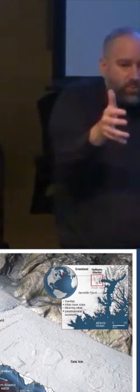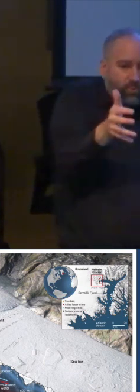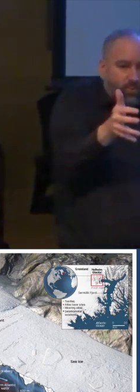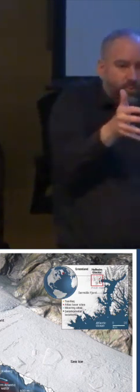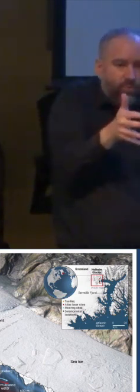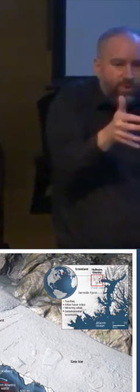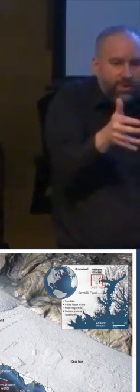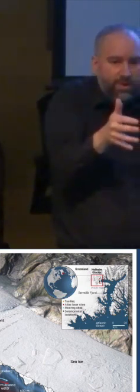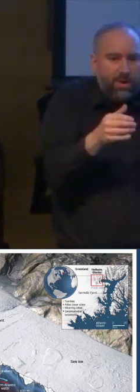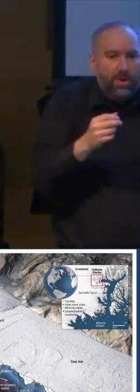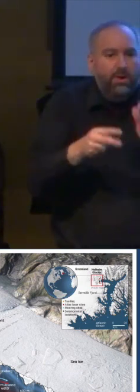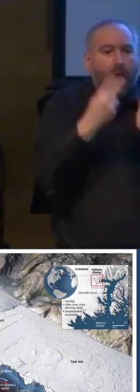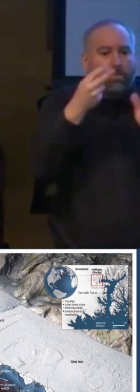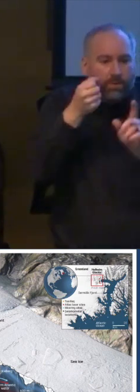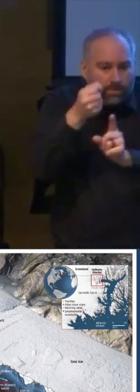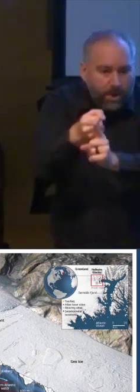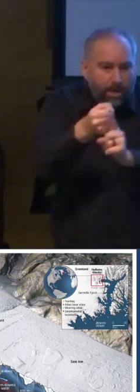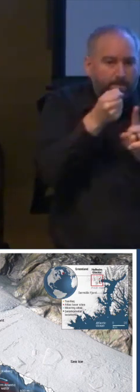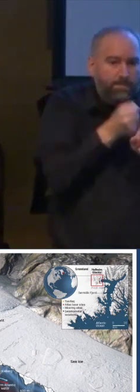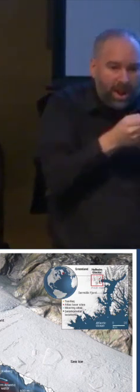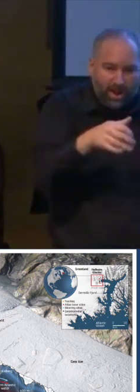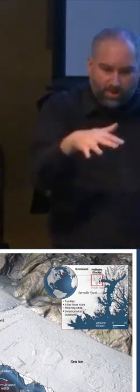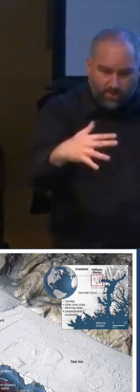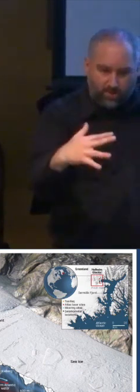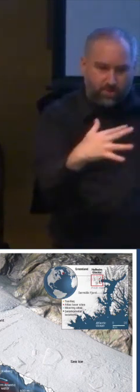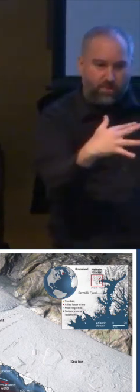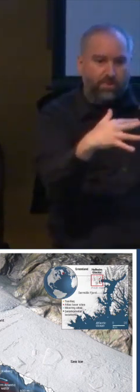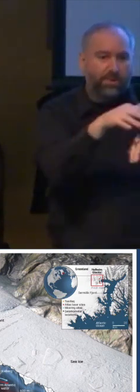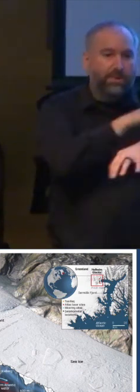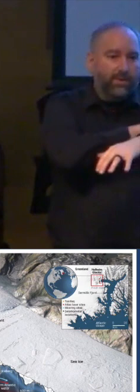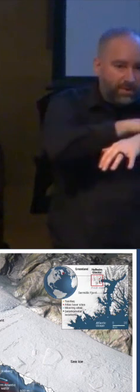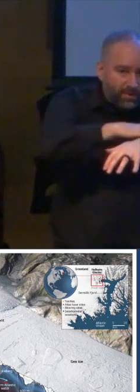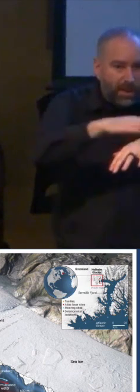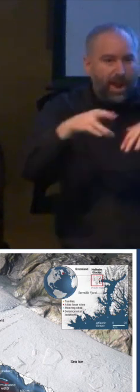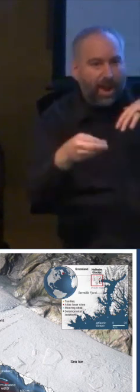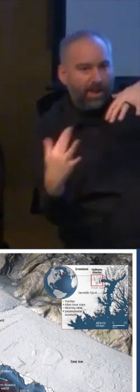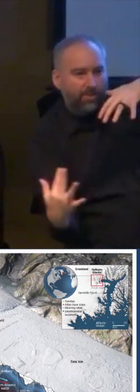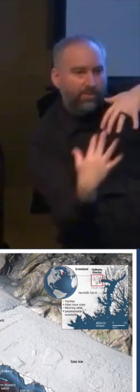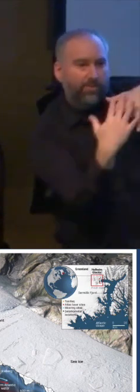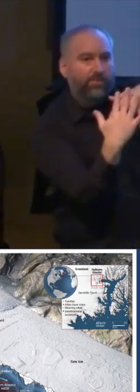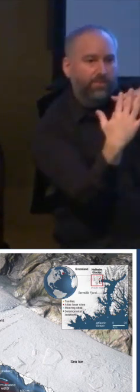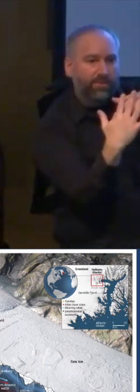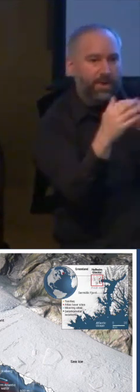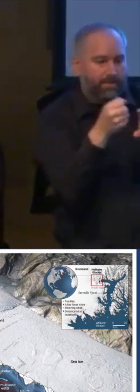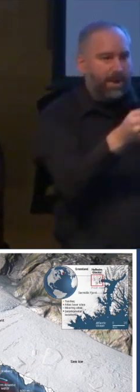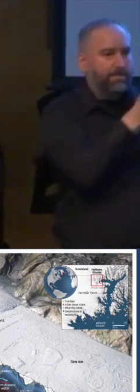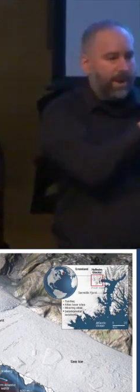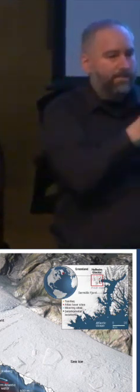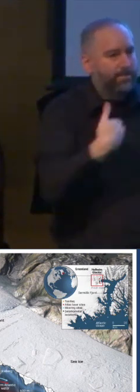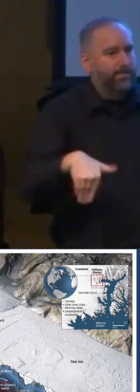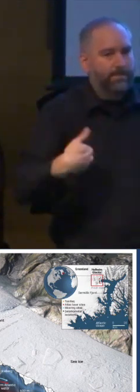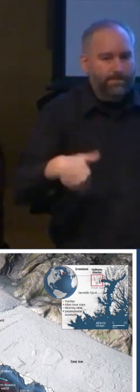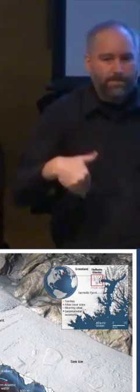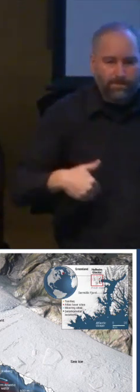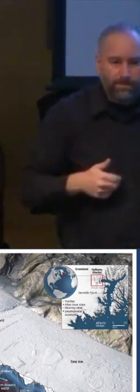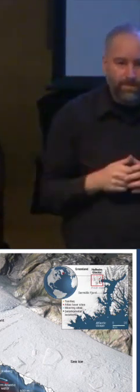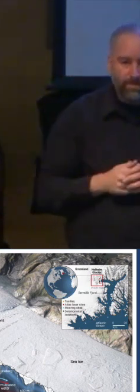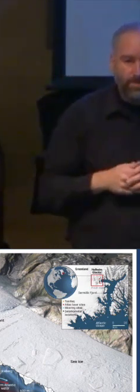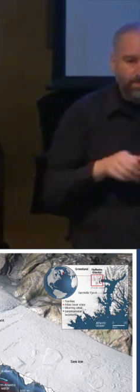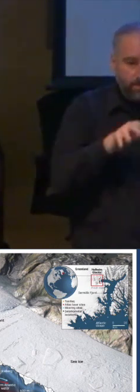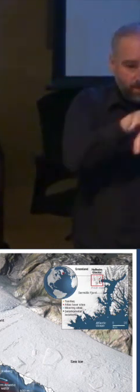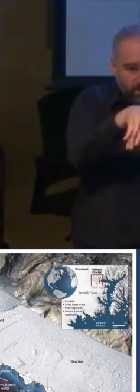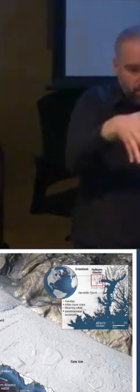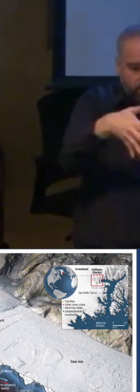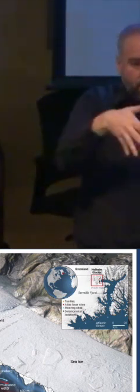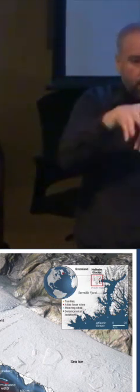effect of warming. And why do glaciers care about melting? When you melt the front of a glacier, you